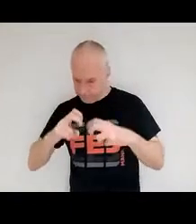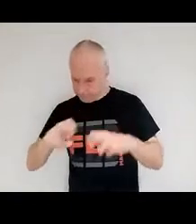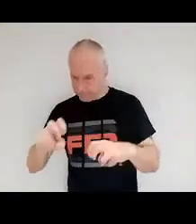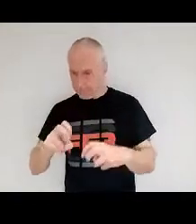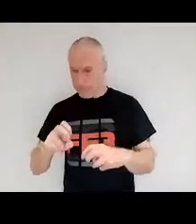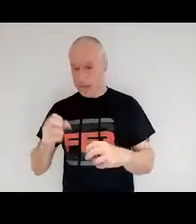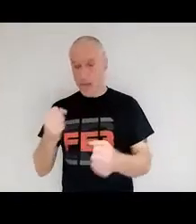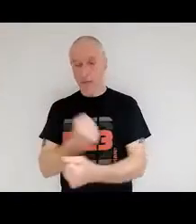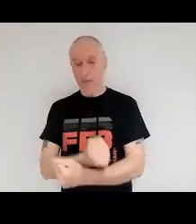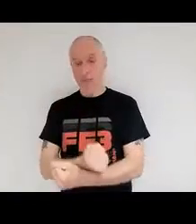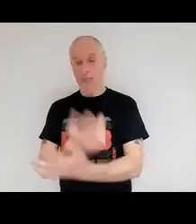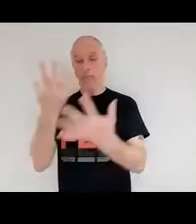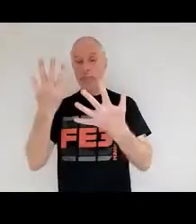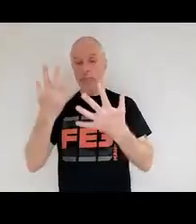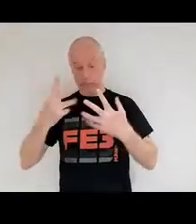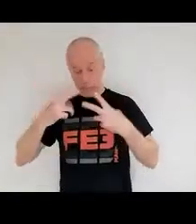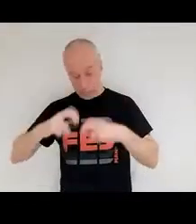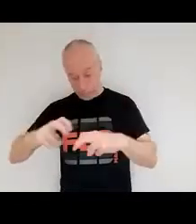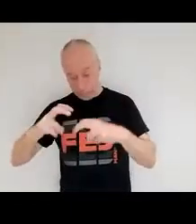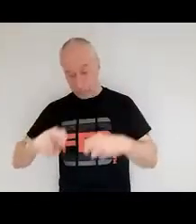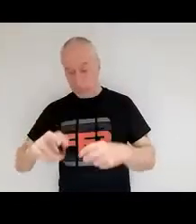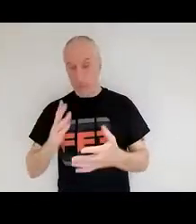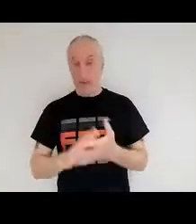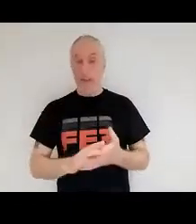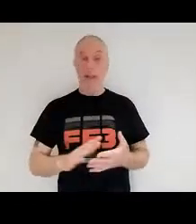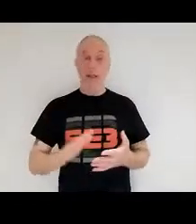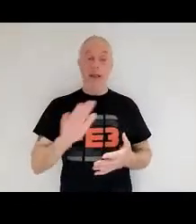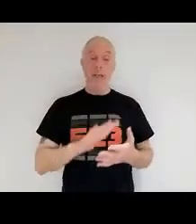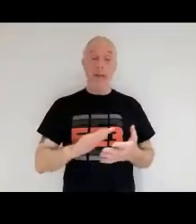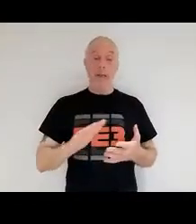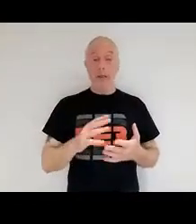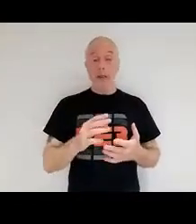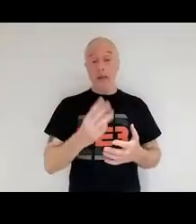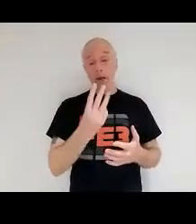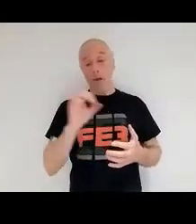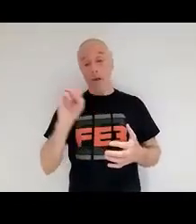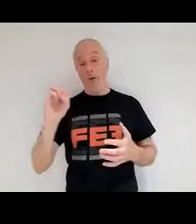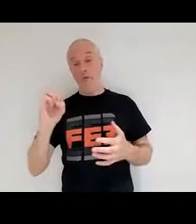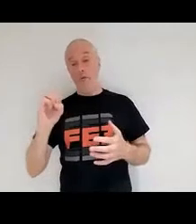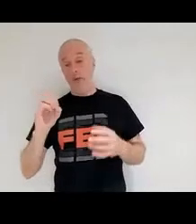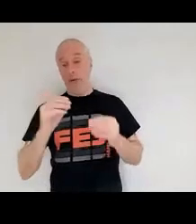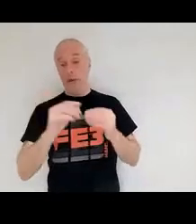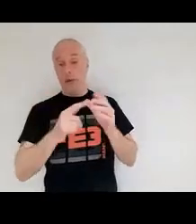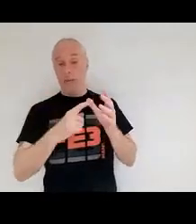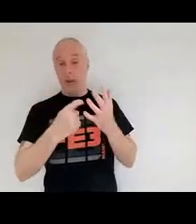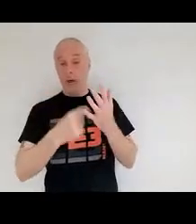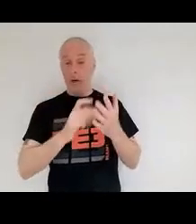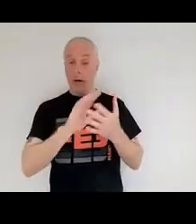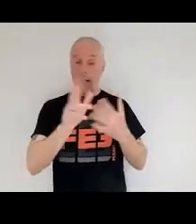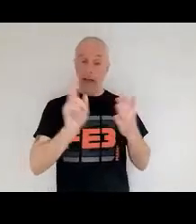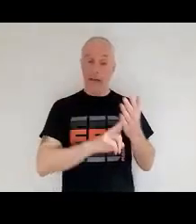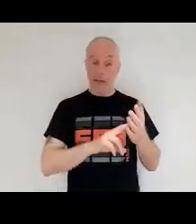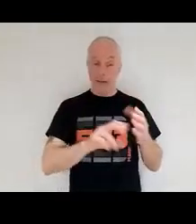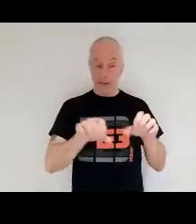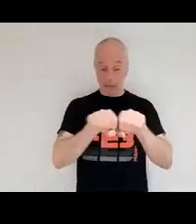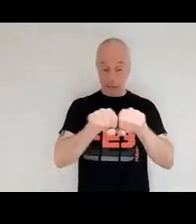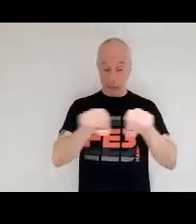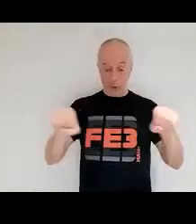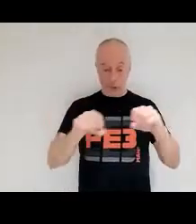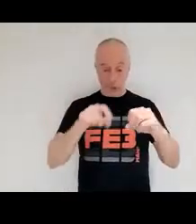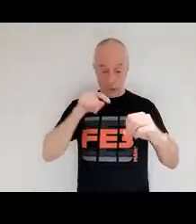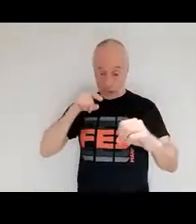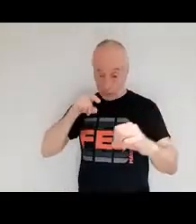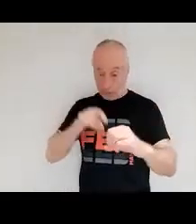So you're looking at sort of 300 bar hydrogen whizzing down a tube at